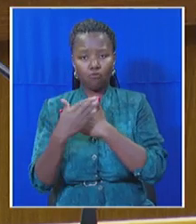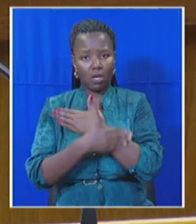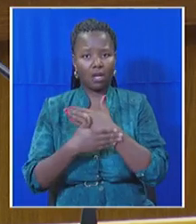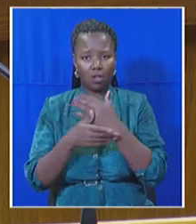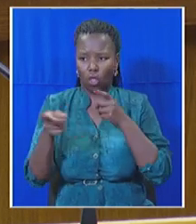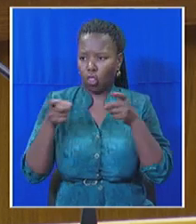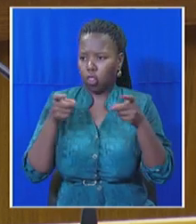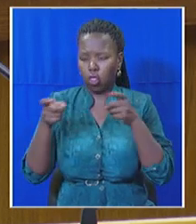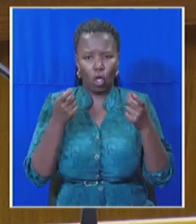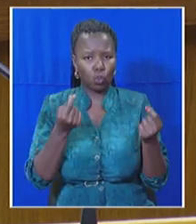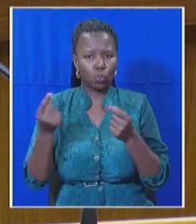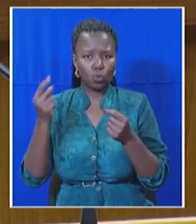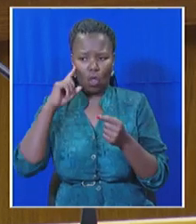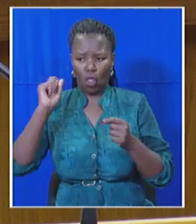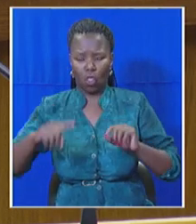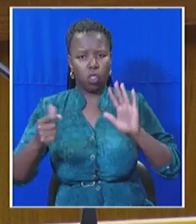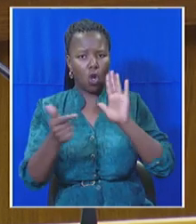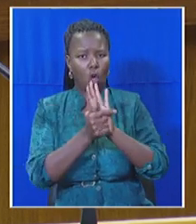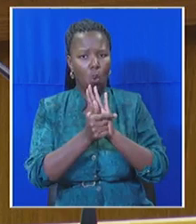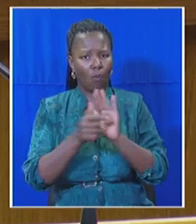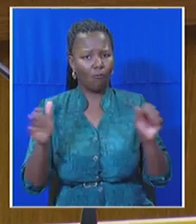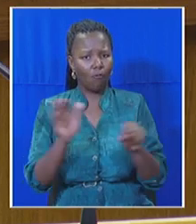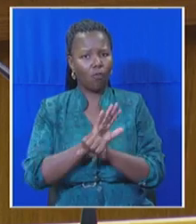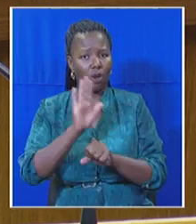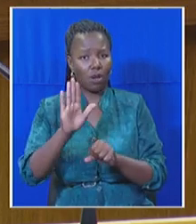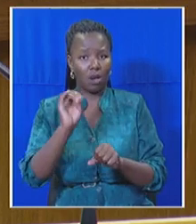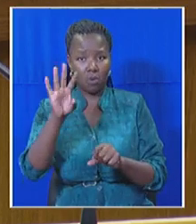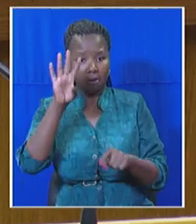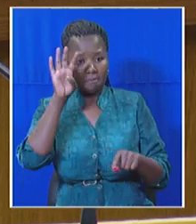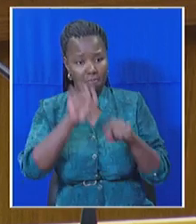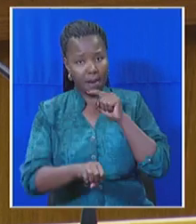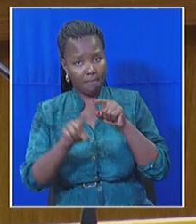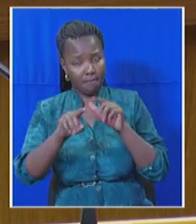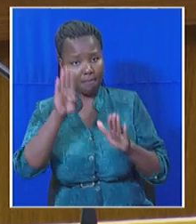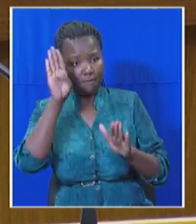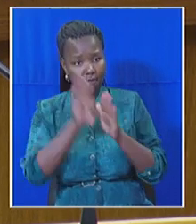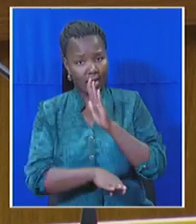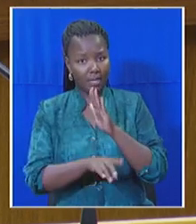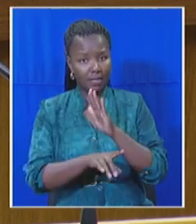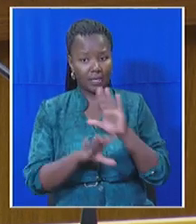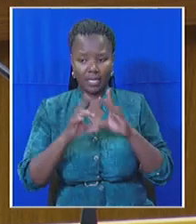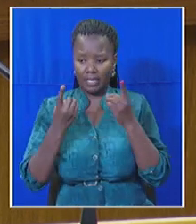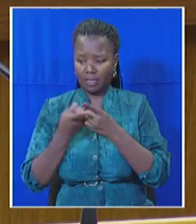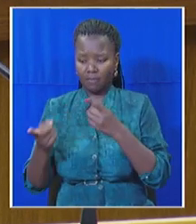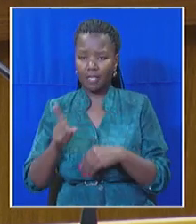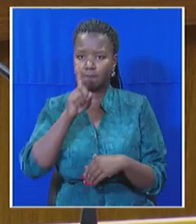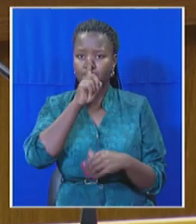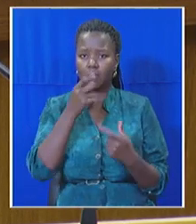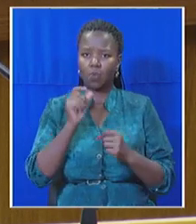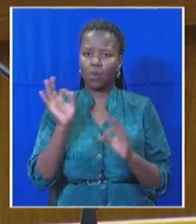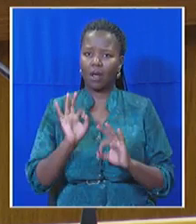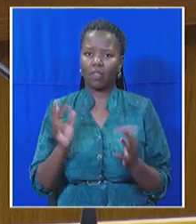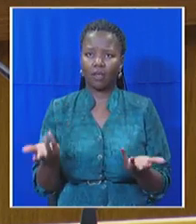total disregard of domestic legislations, and when they are caught and fined, this department keeps quiet like a church